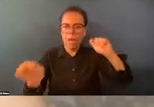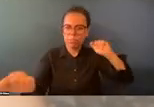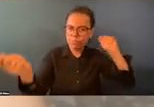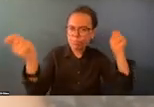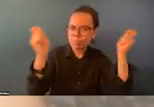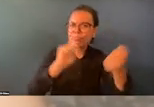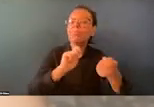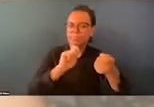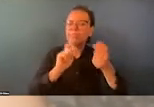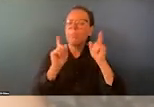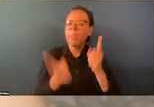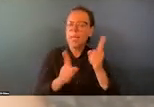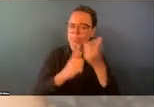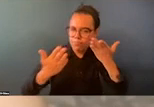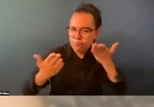climate change